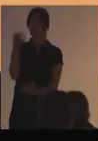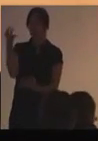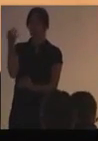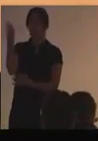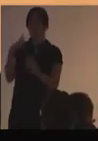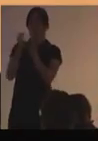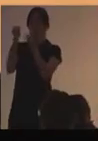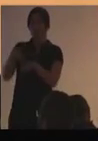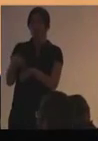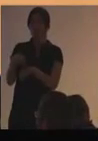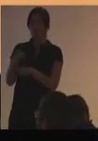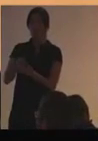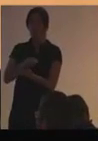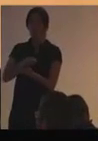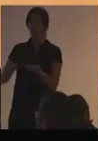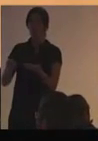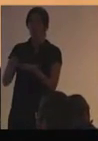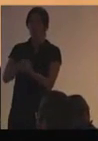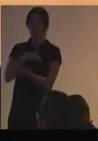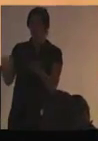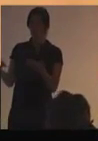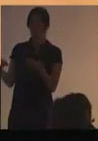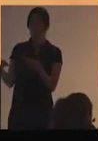I think